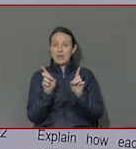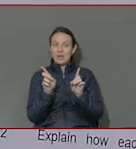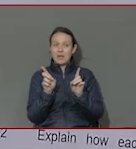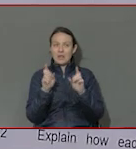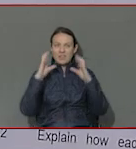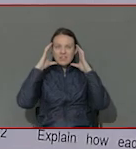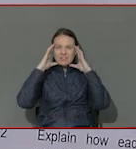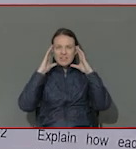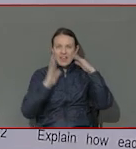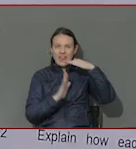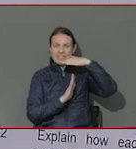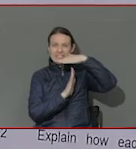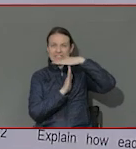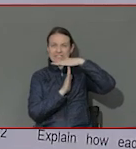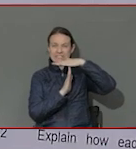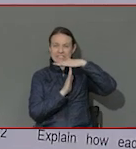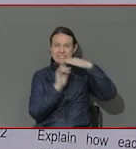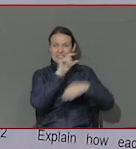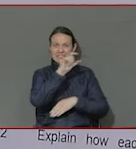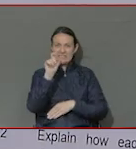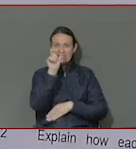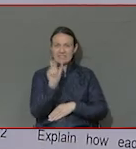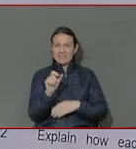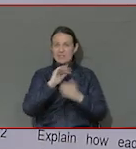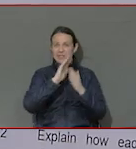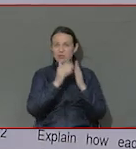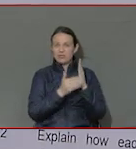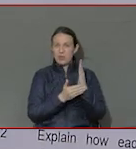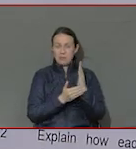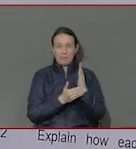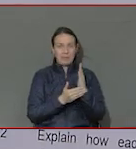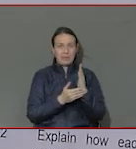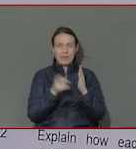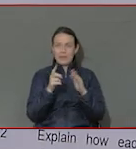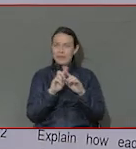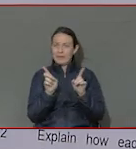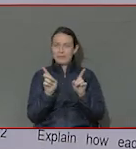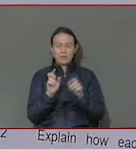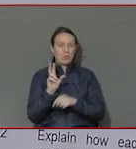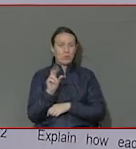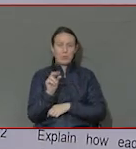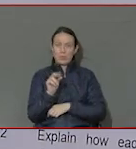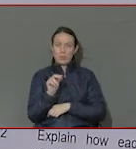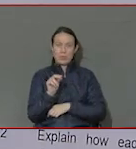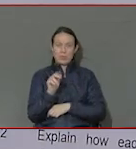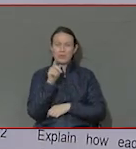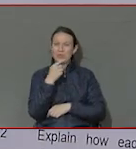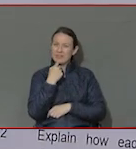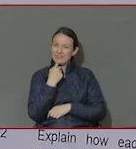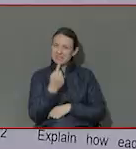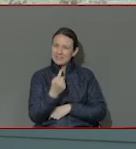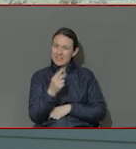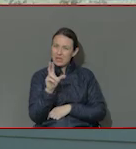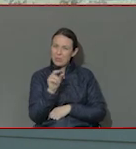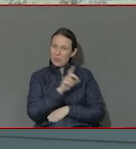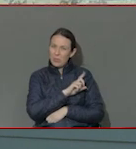C-shape or what. They did mention which is C-shape and which one is rectangular. And you cannot mention that. Why? Because do